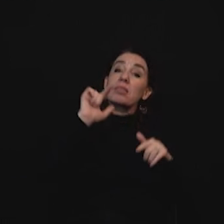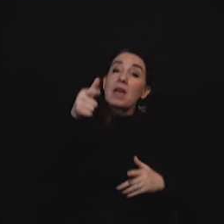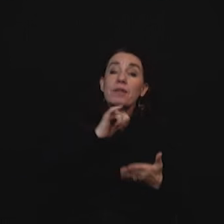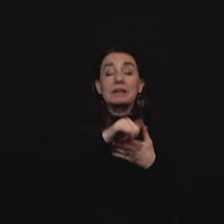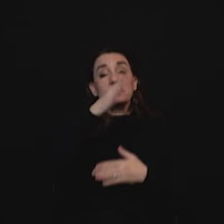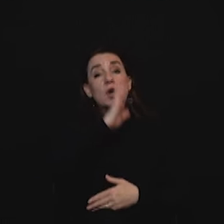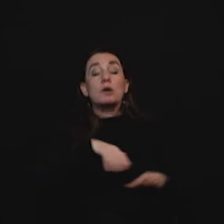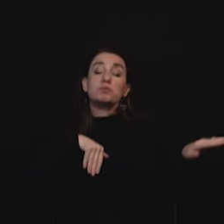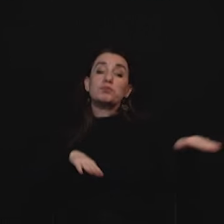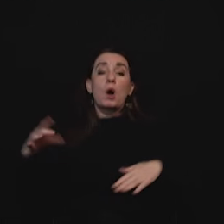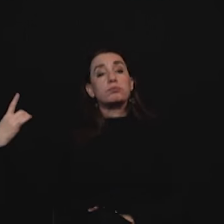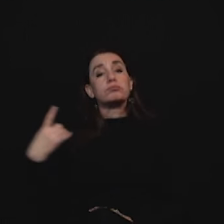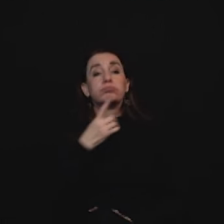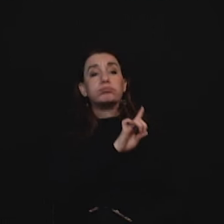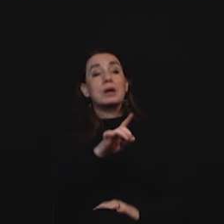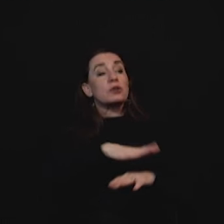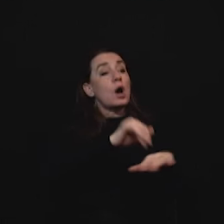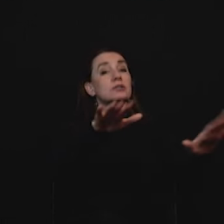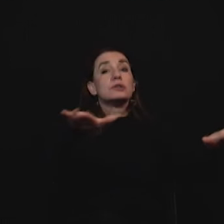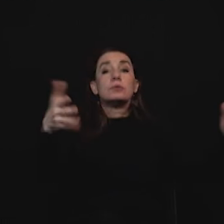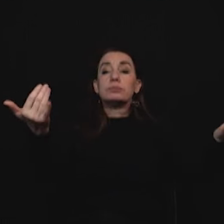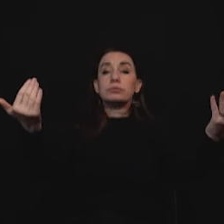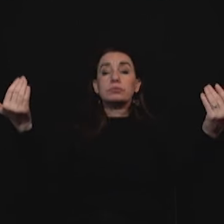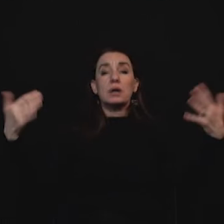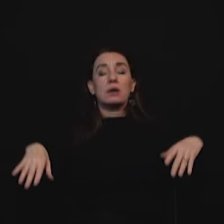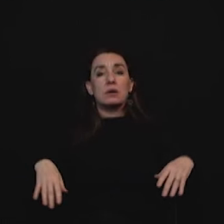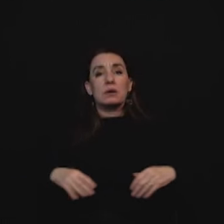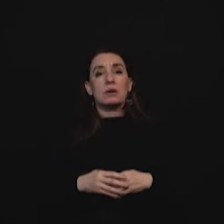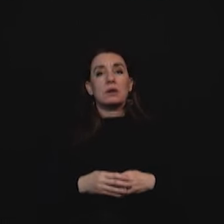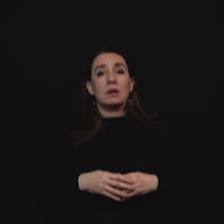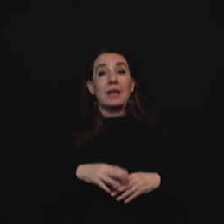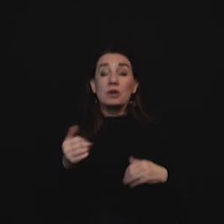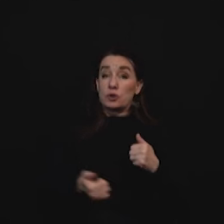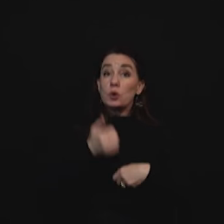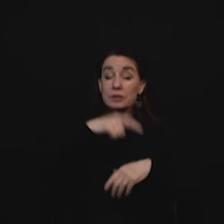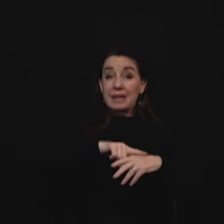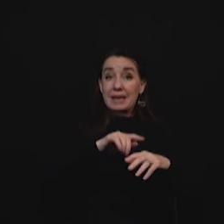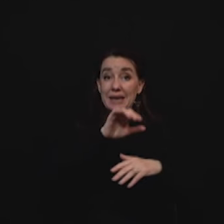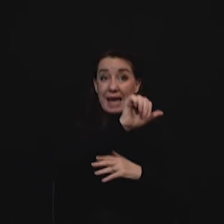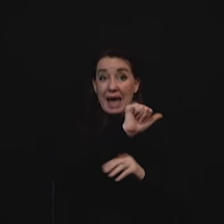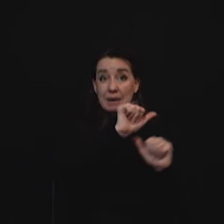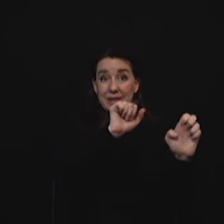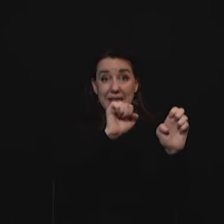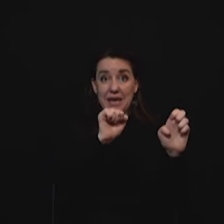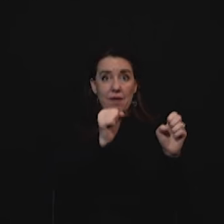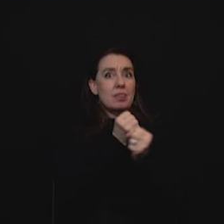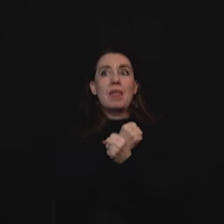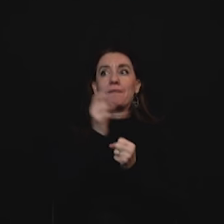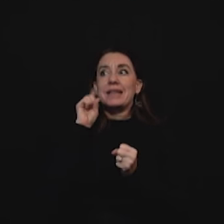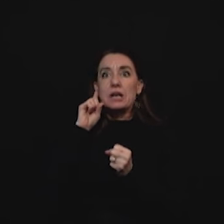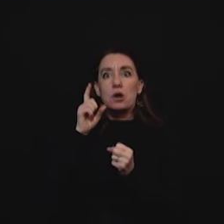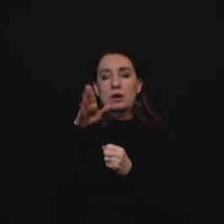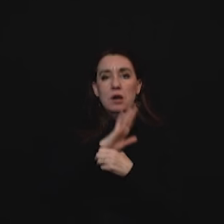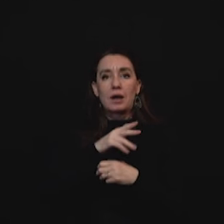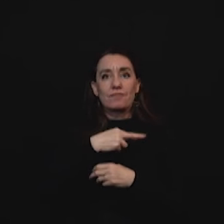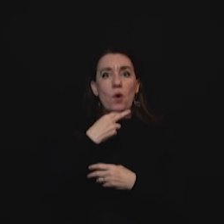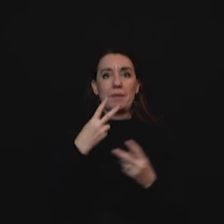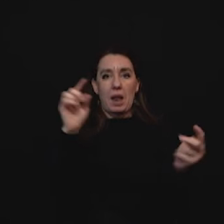was taking his walk, he called to them, "Children." Usually Adam and Eve loved to hear God's voice and would run to